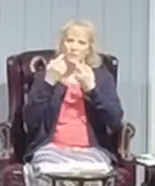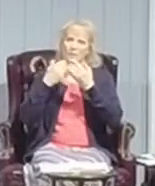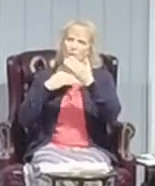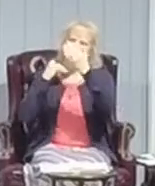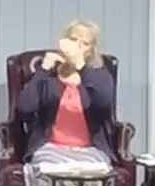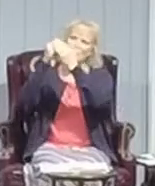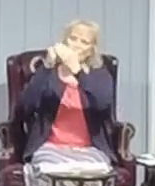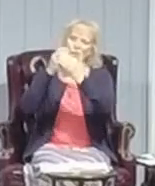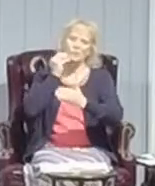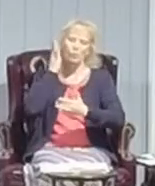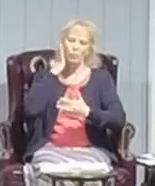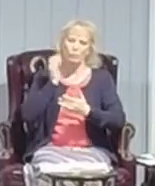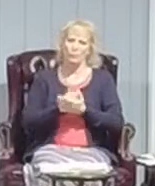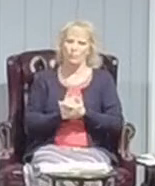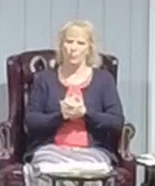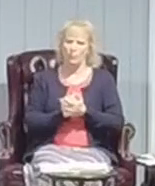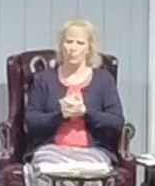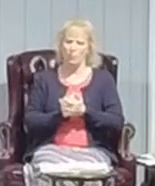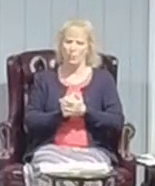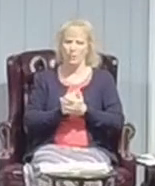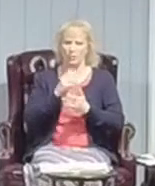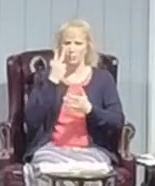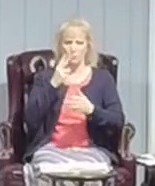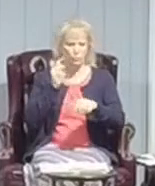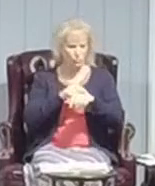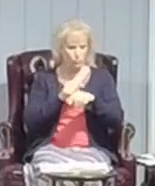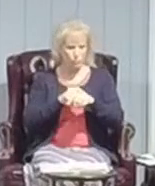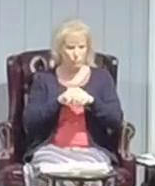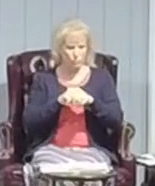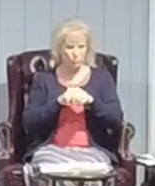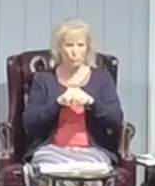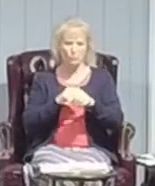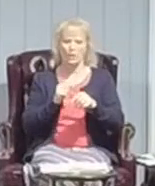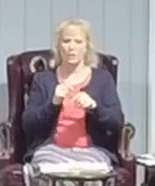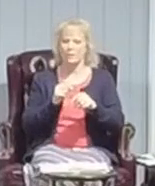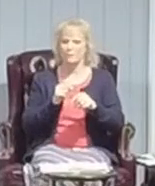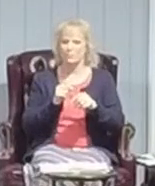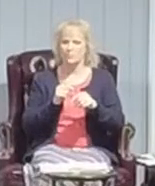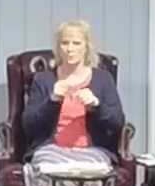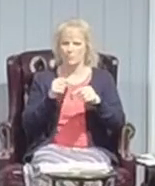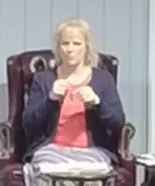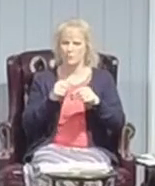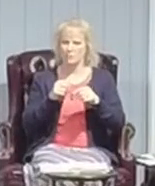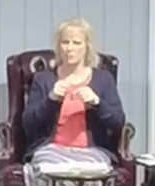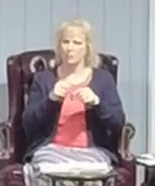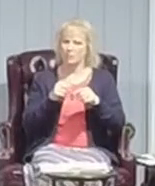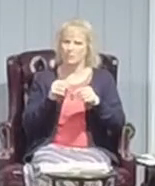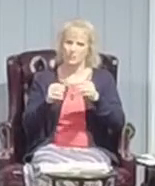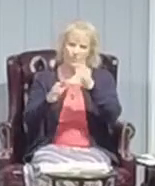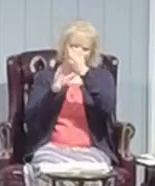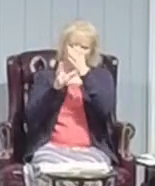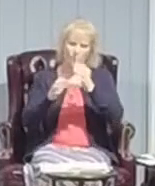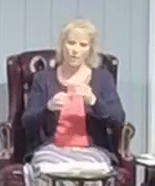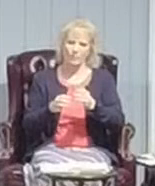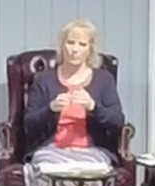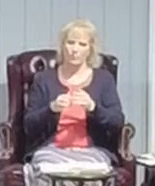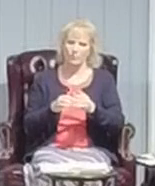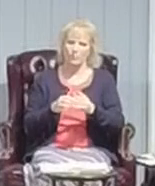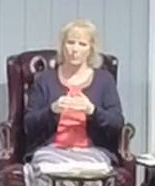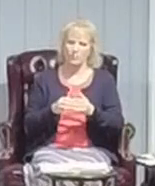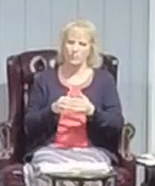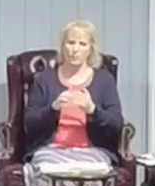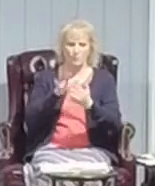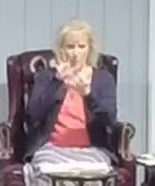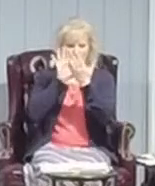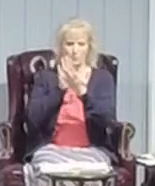We have on at least two occasions where the Heavenly Father, during the ministry of Christ here on this earth, he publicly announced his